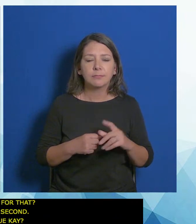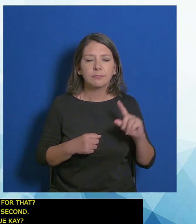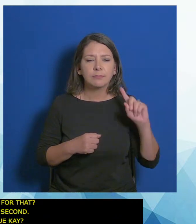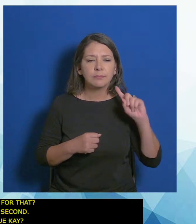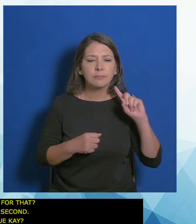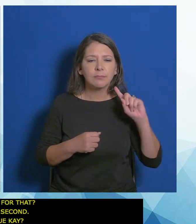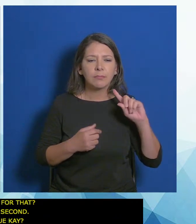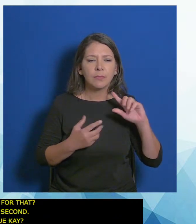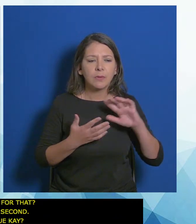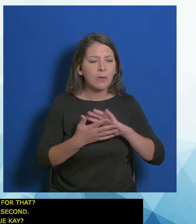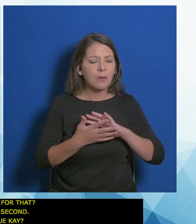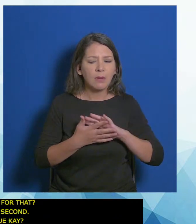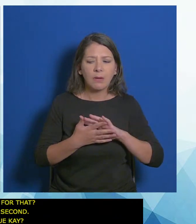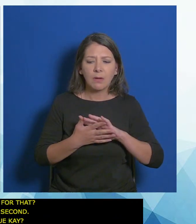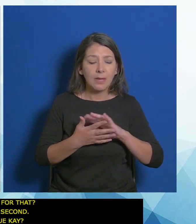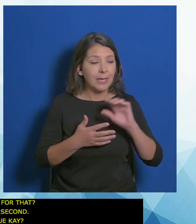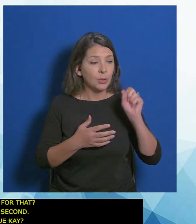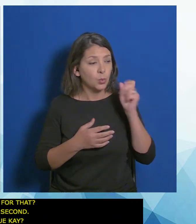Okay, Suke, can you hear me?